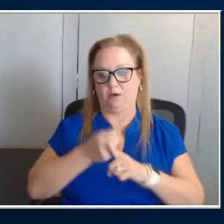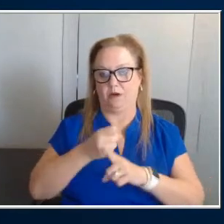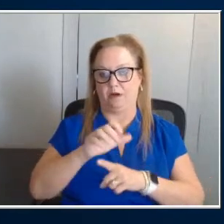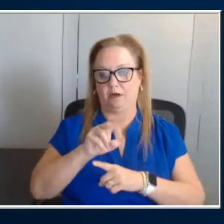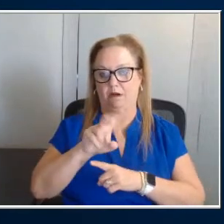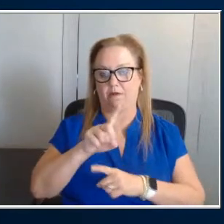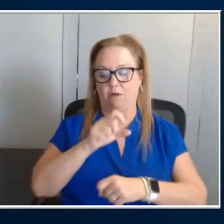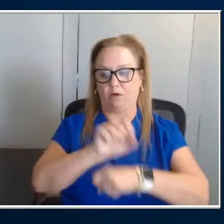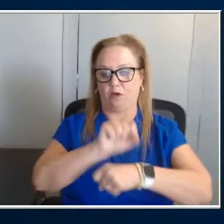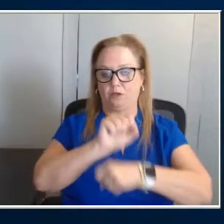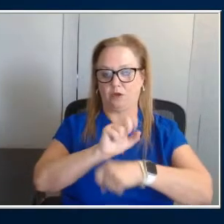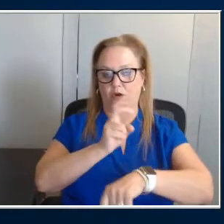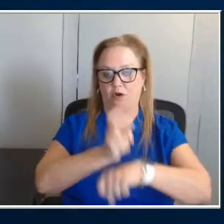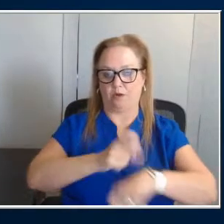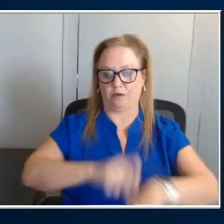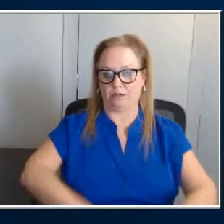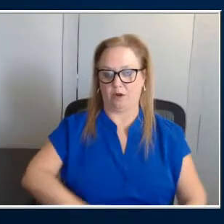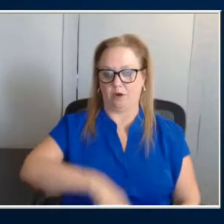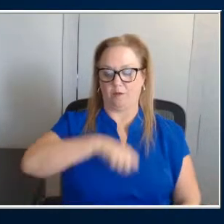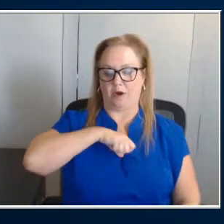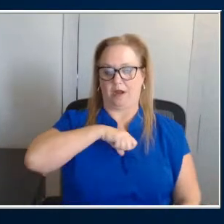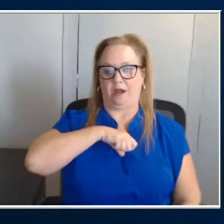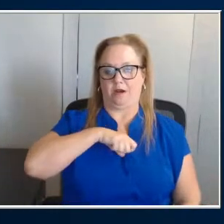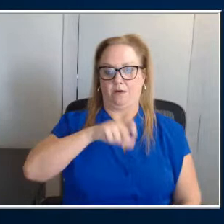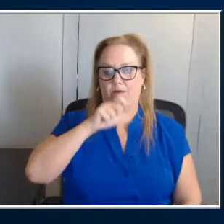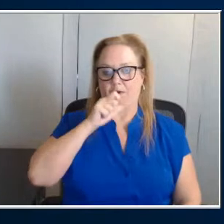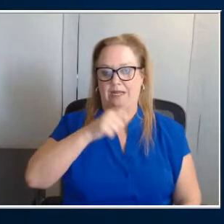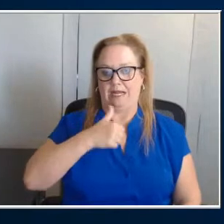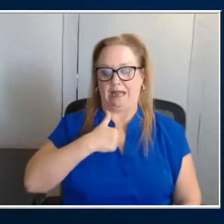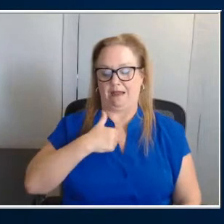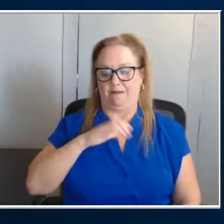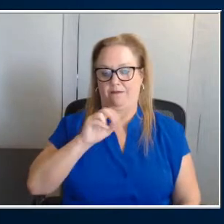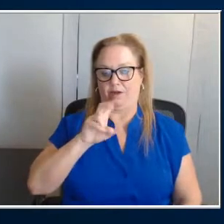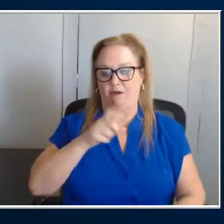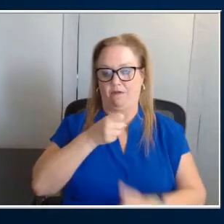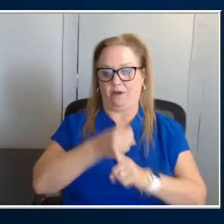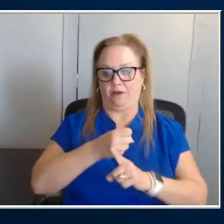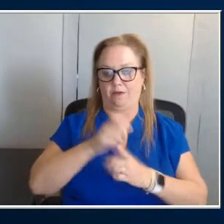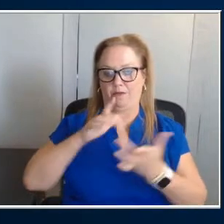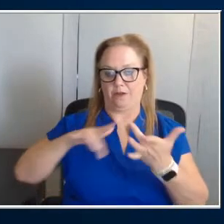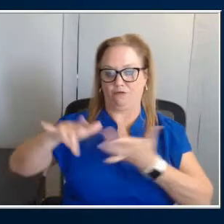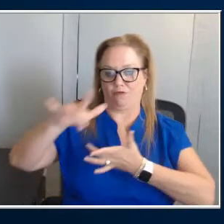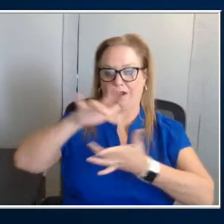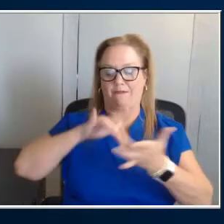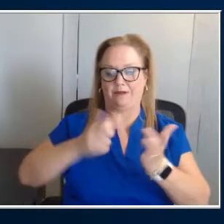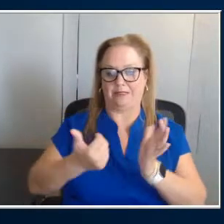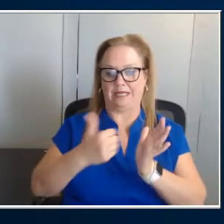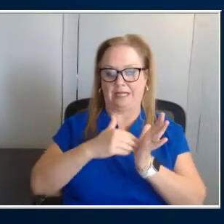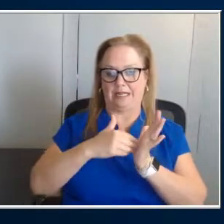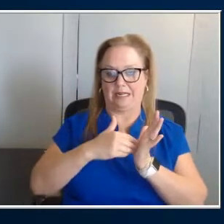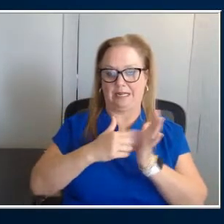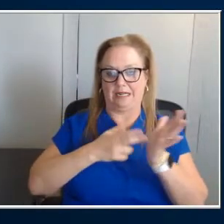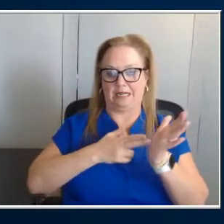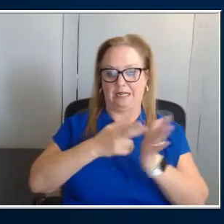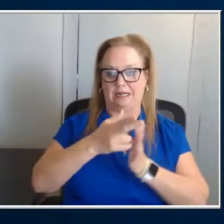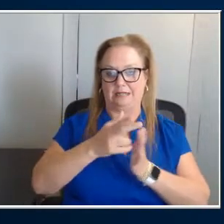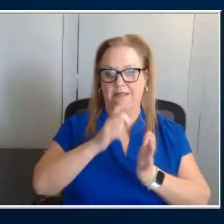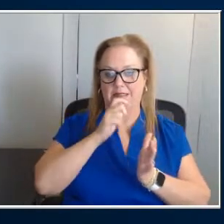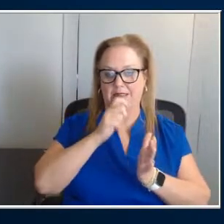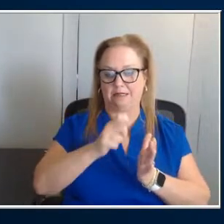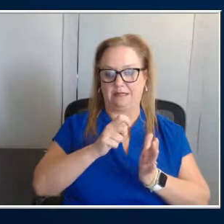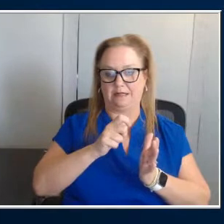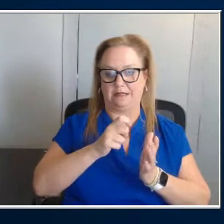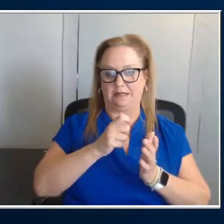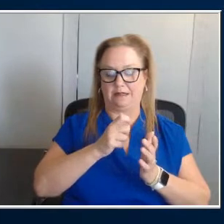hard and we were so proud that we didn't get it. But we went traveling, and honestly, we were not as faithful with